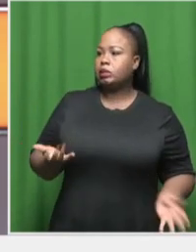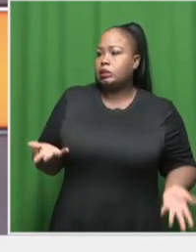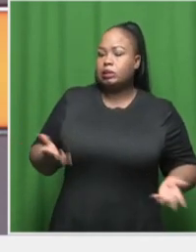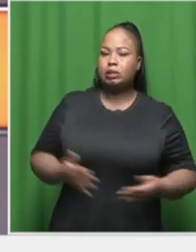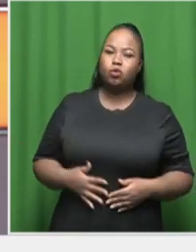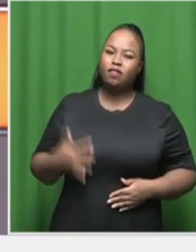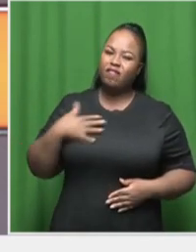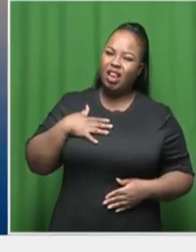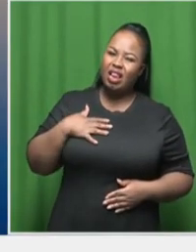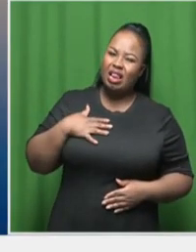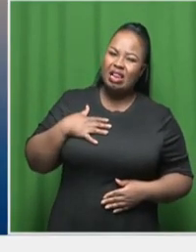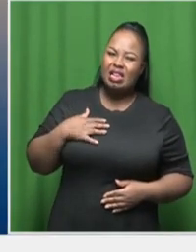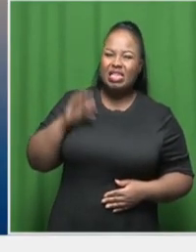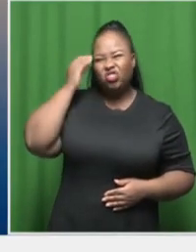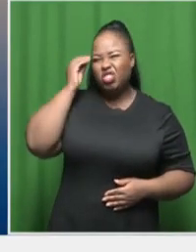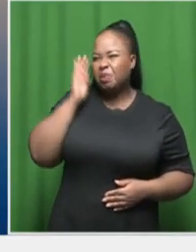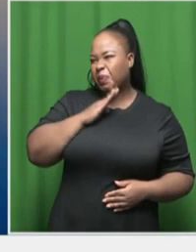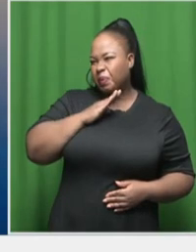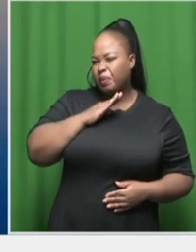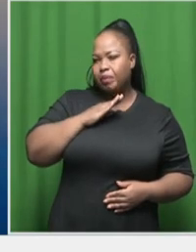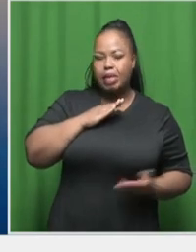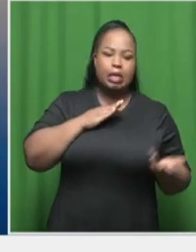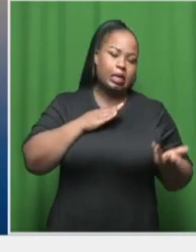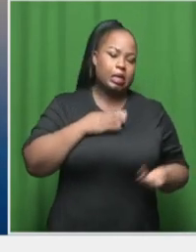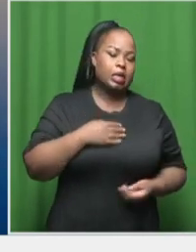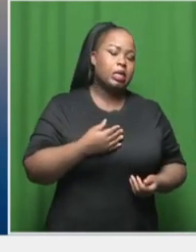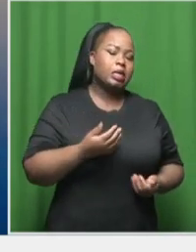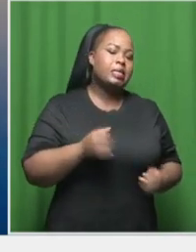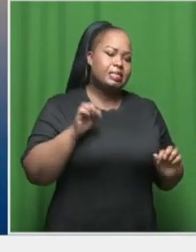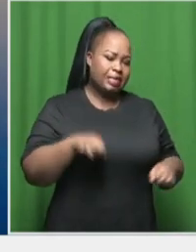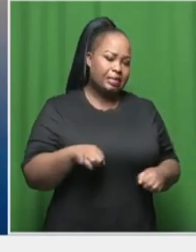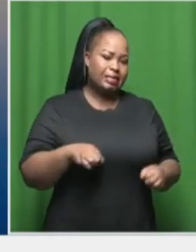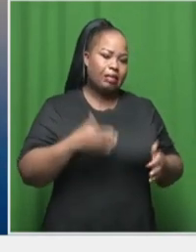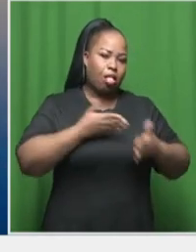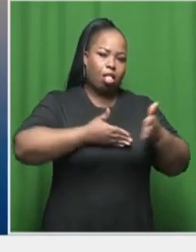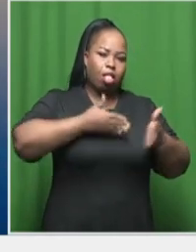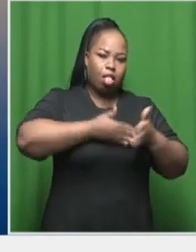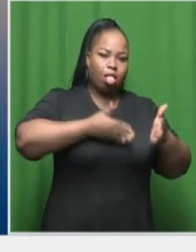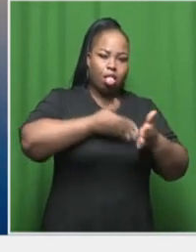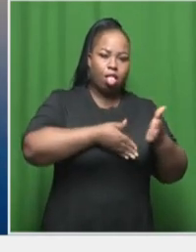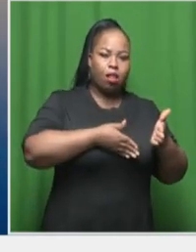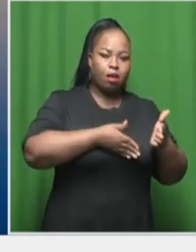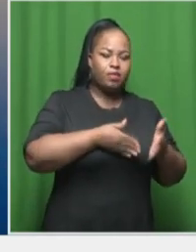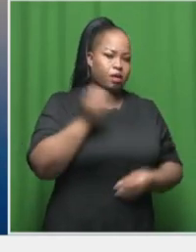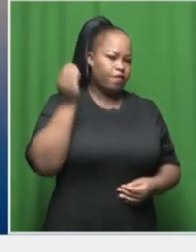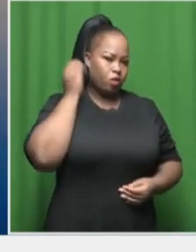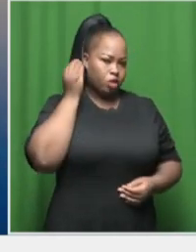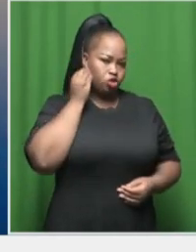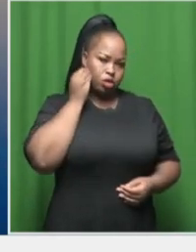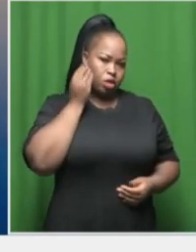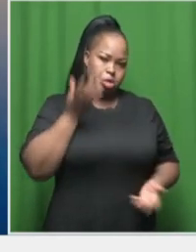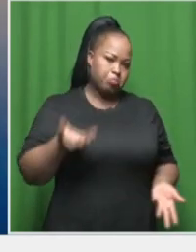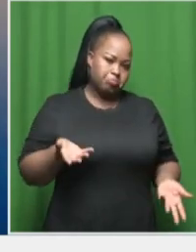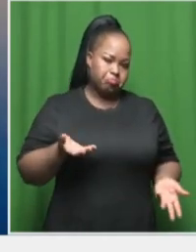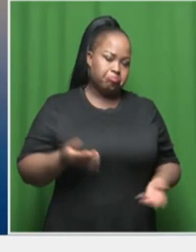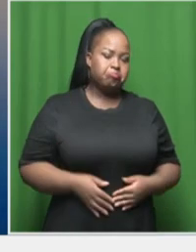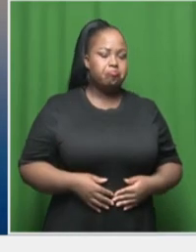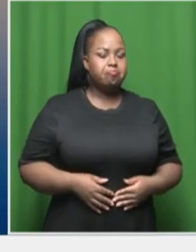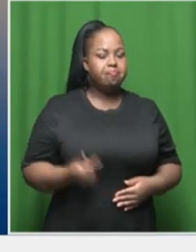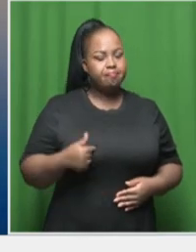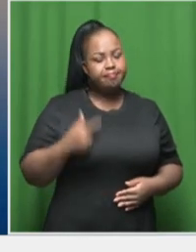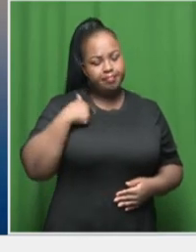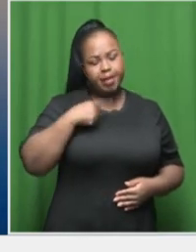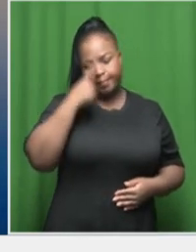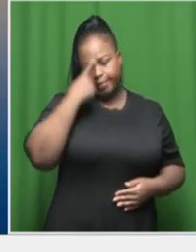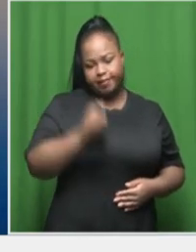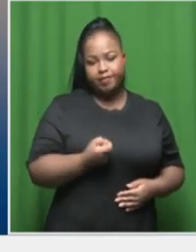apathy? It could be lack of information. It could also be accessibility of this information. I think and I strongly